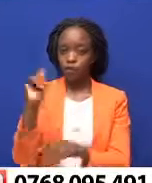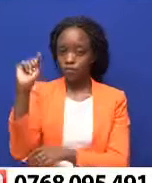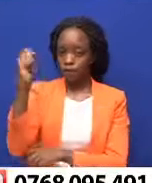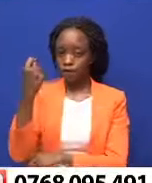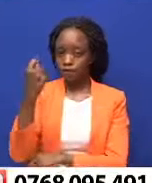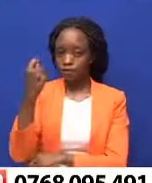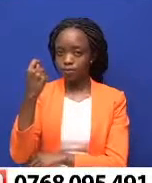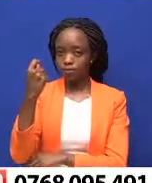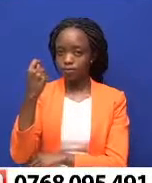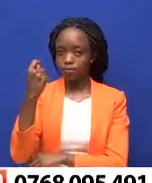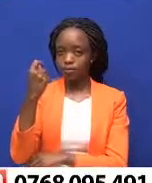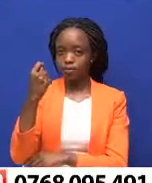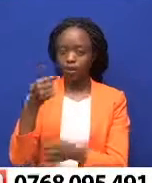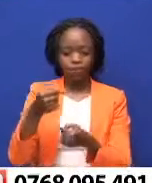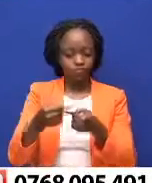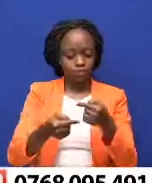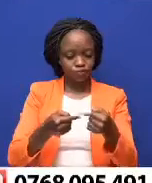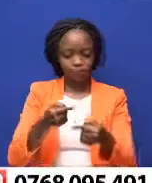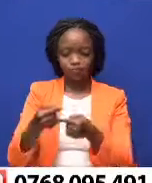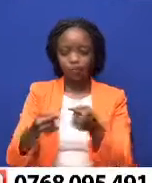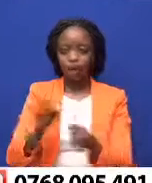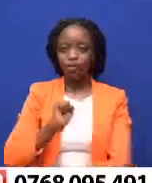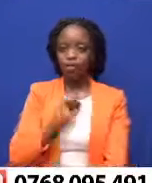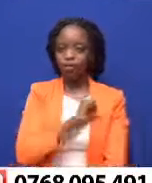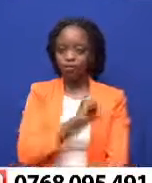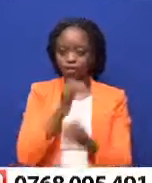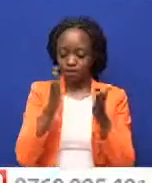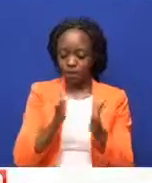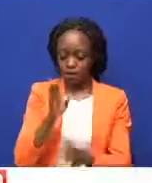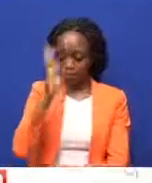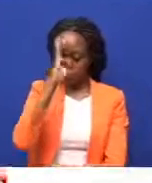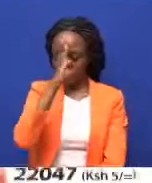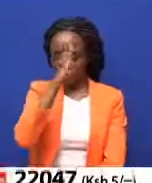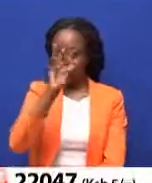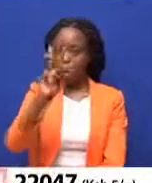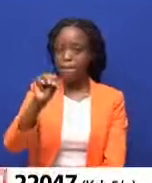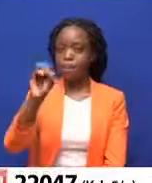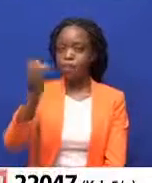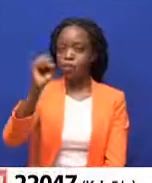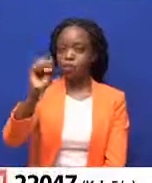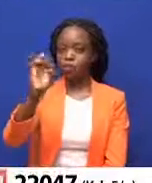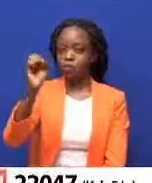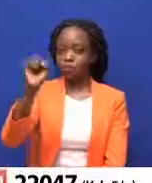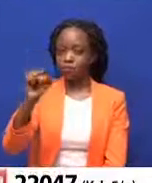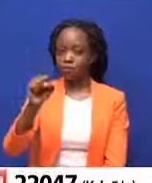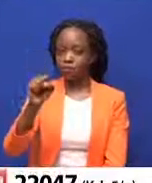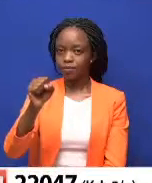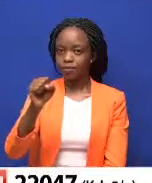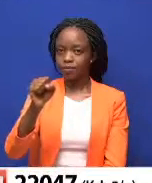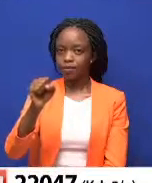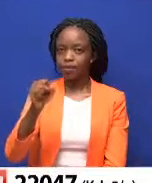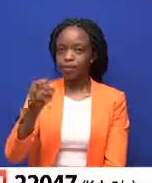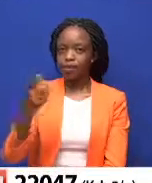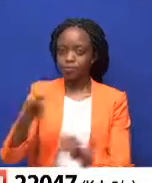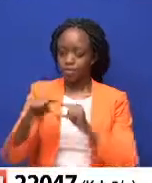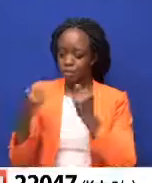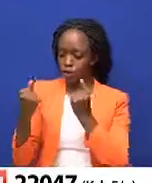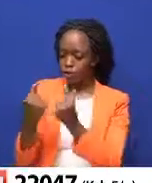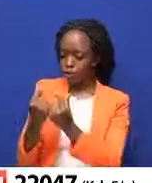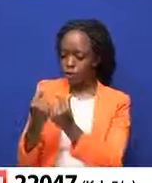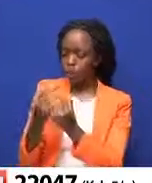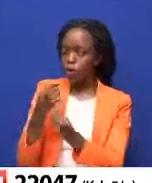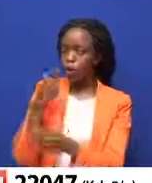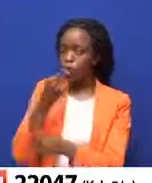The party leader of Ford Kenya is still Senator Moses Masika Wetangula. The purported coup